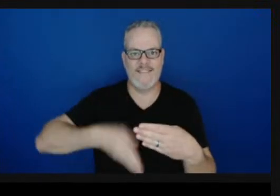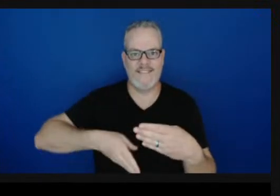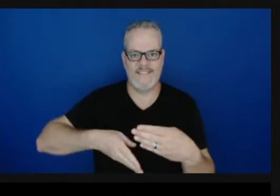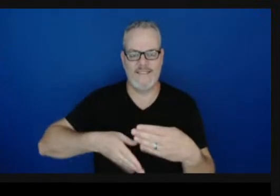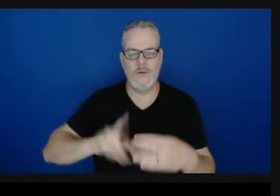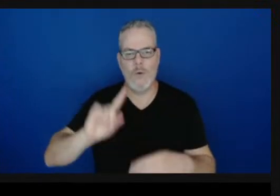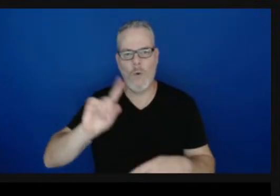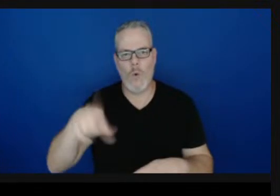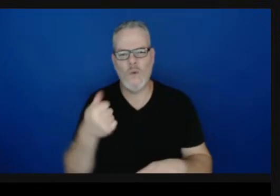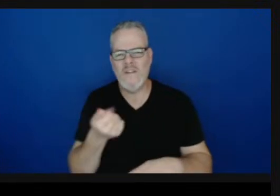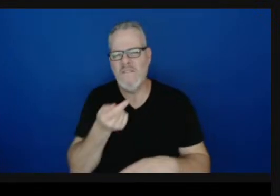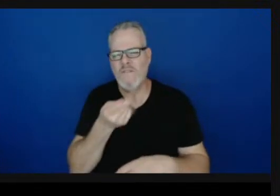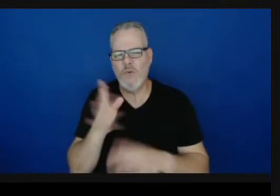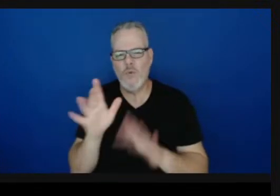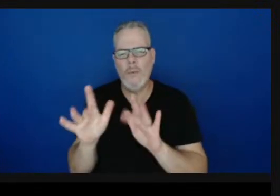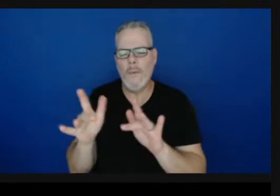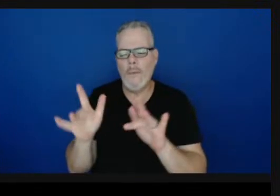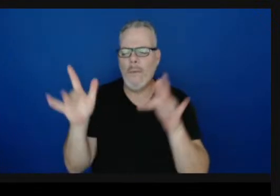of glow remain.